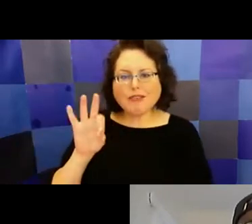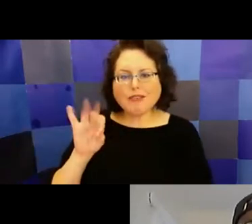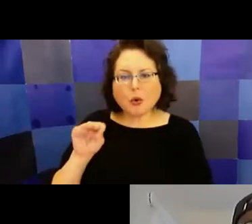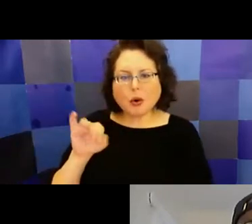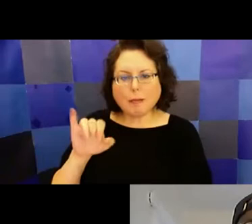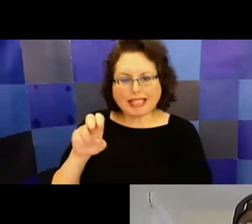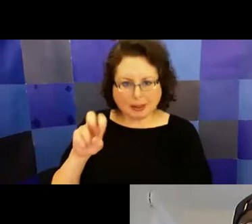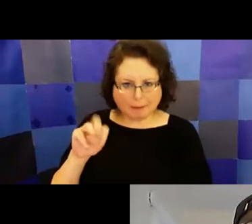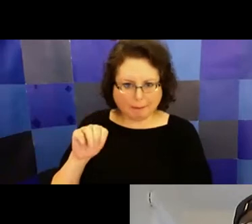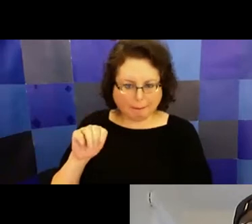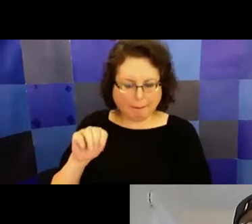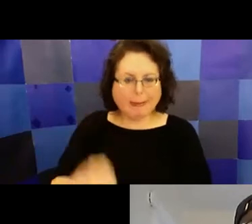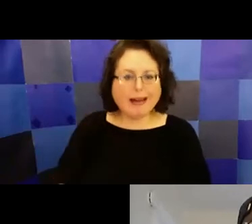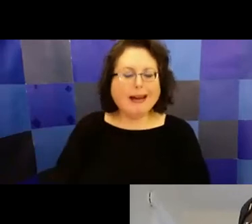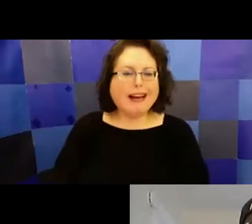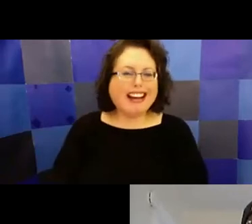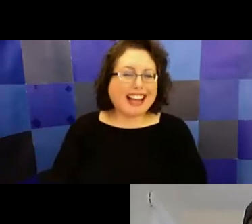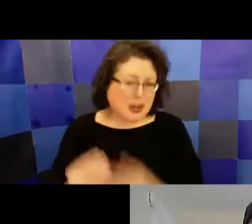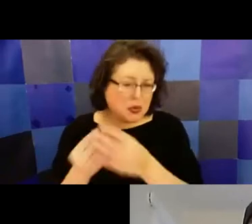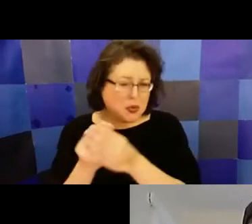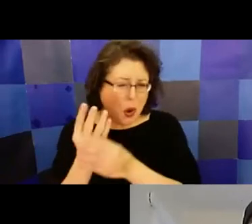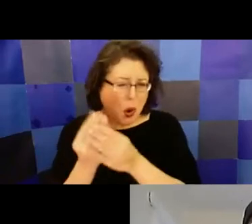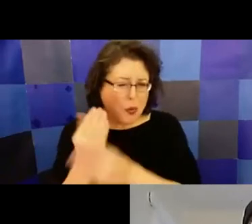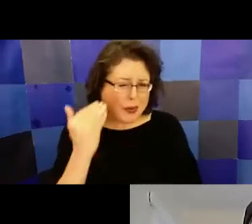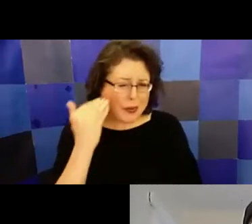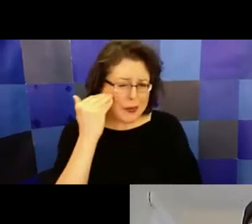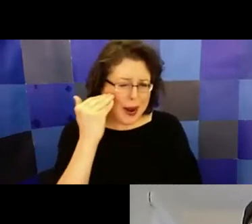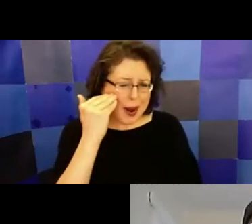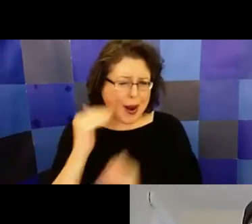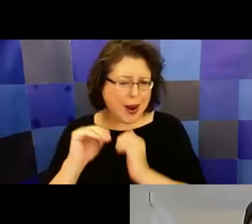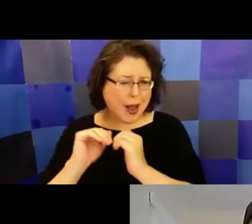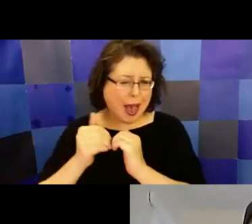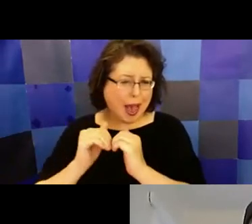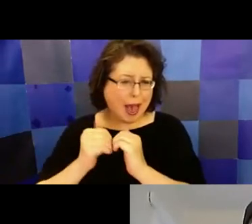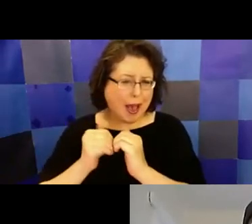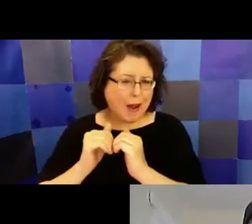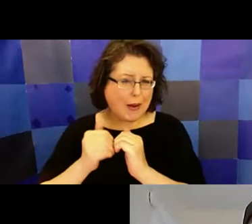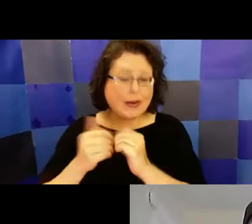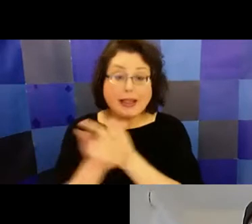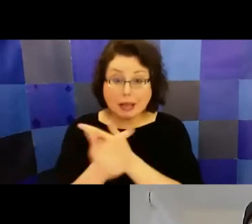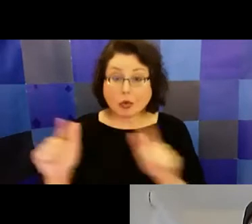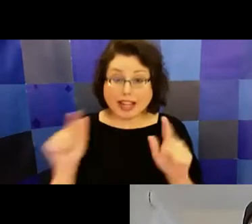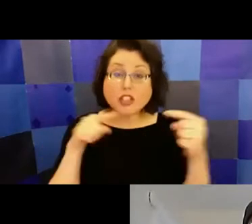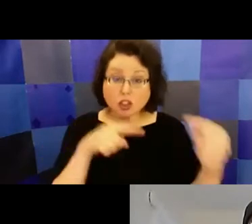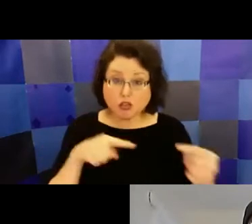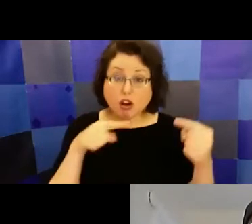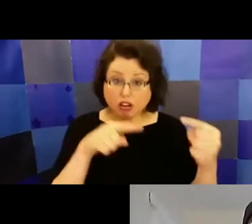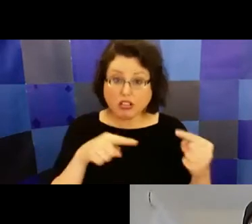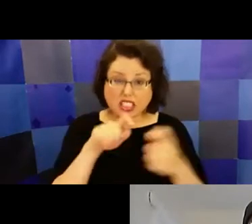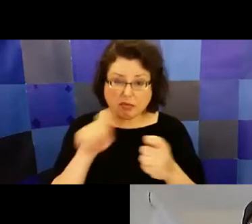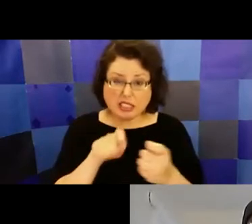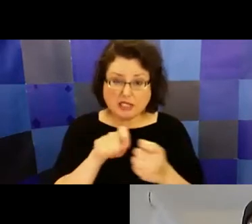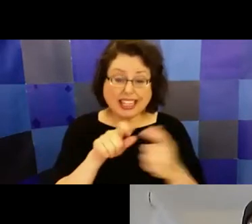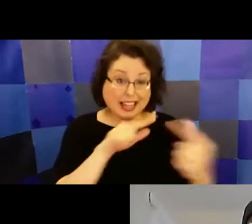and a kind of a growing awareness of the ways in which the liberation struggles, particularly in the